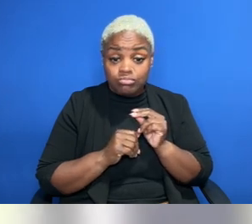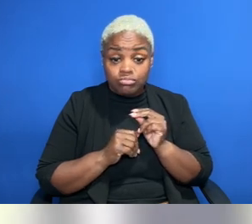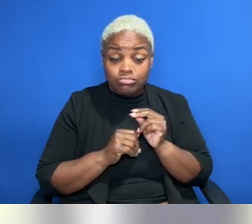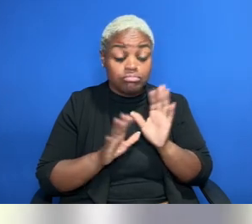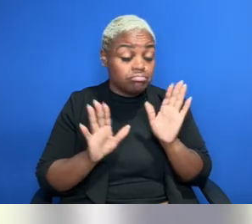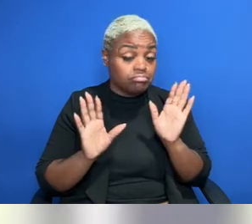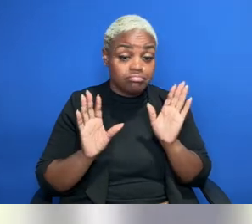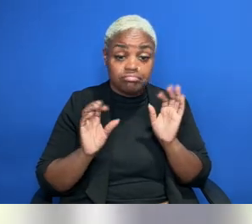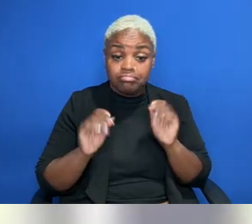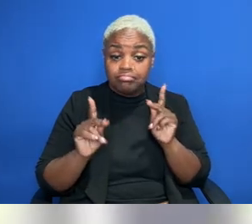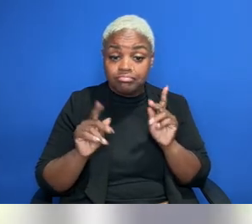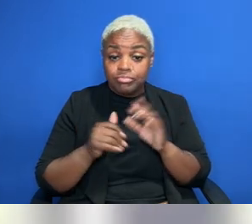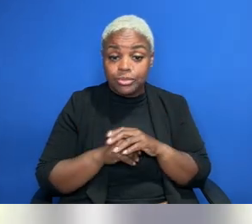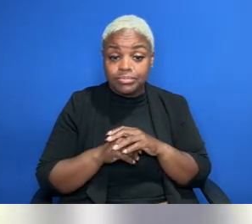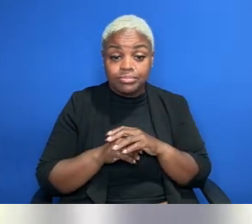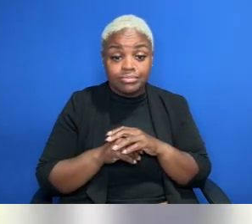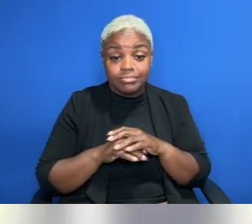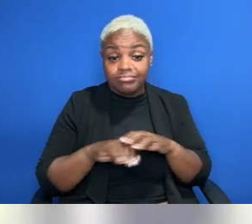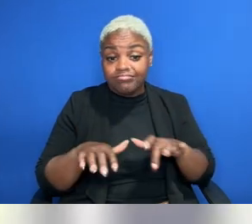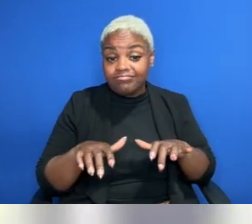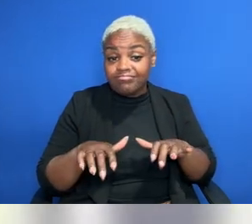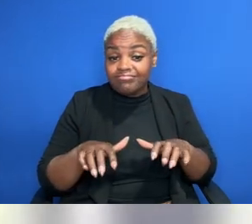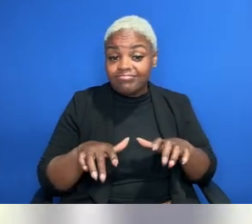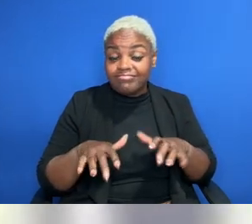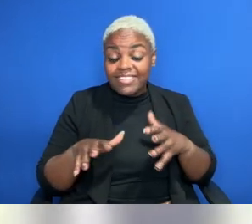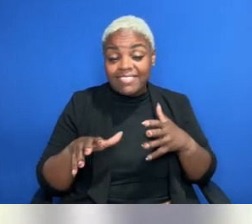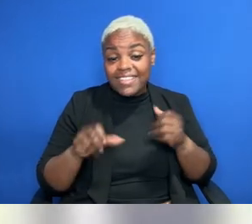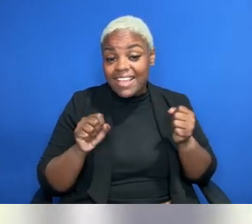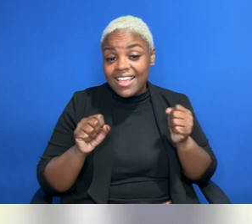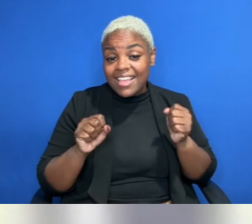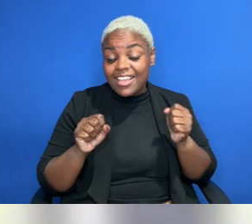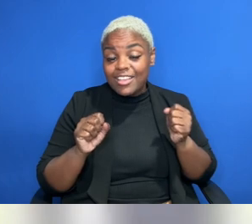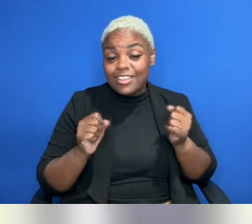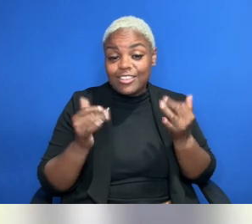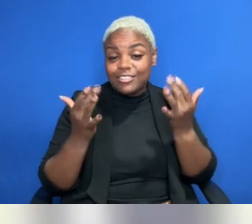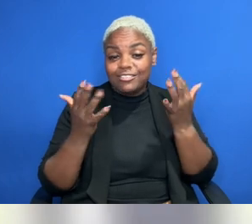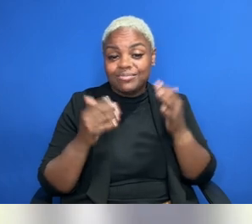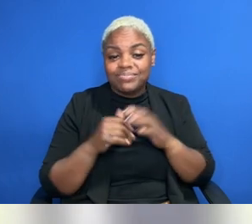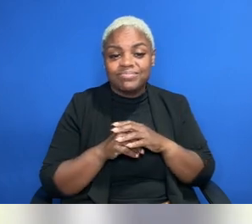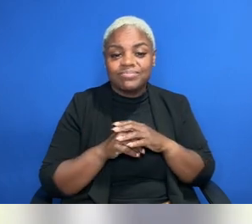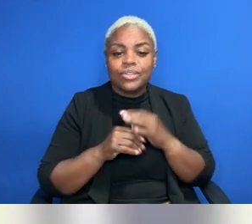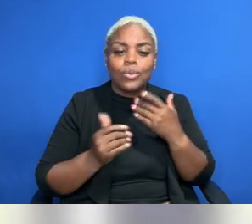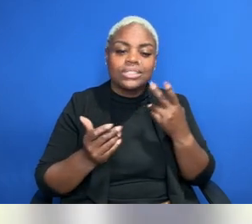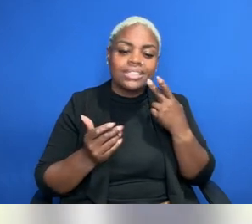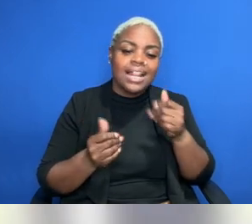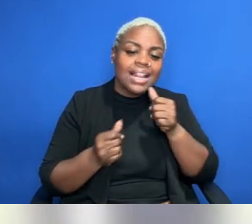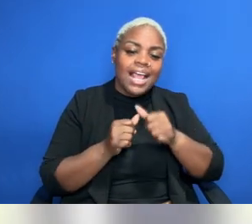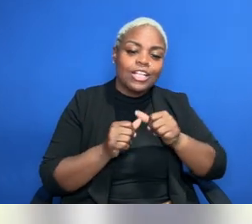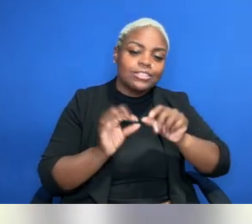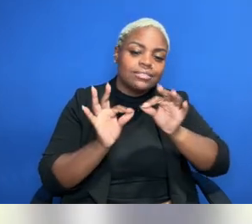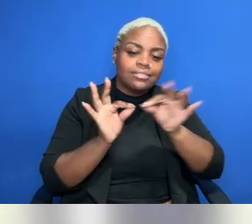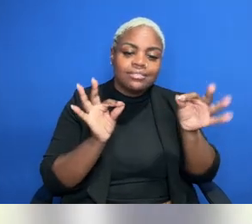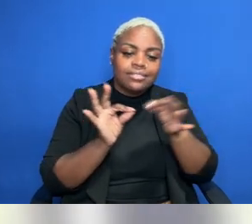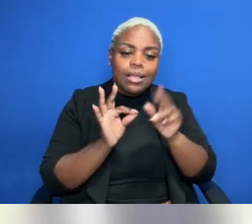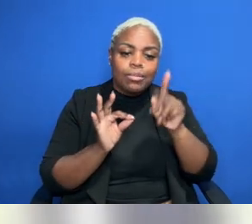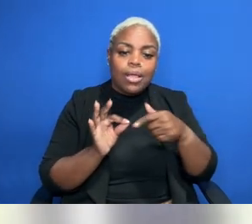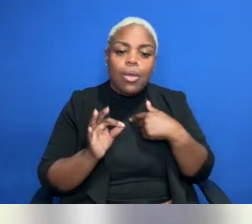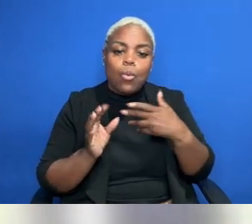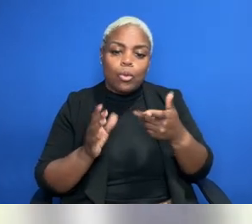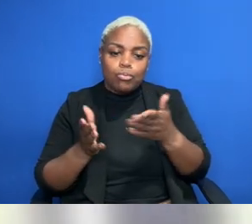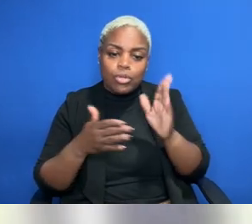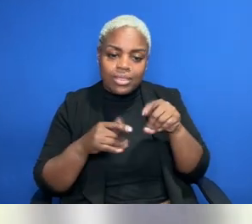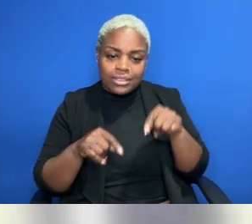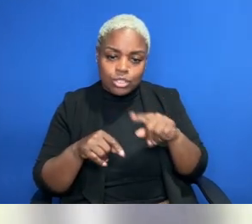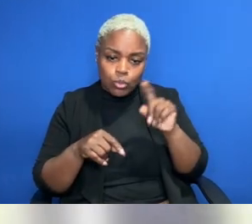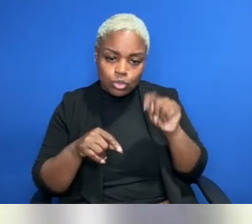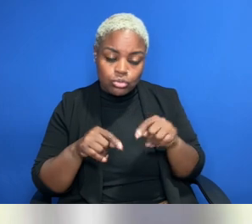No? Well, okay. Get your keyboards fired up. I want to see some letters out there.